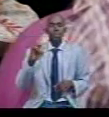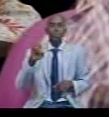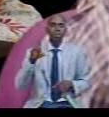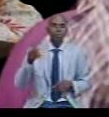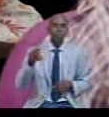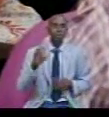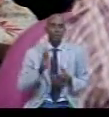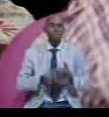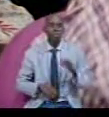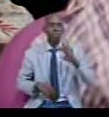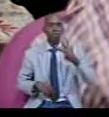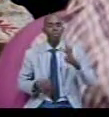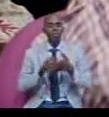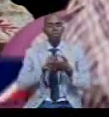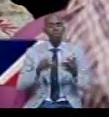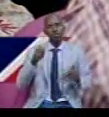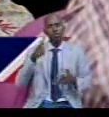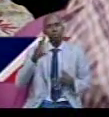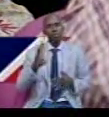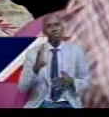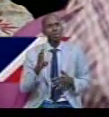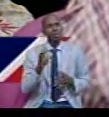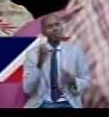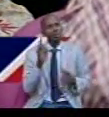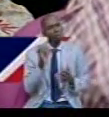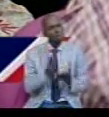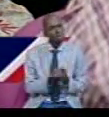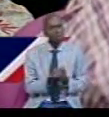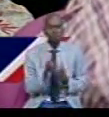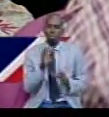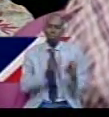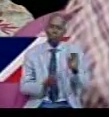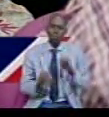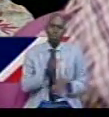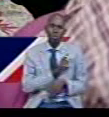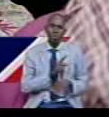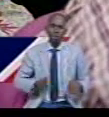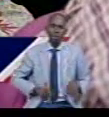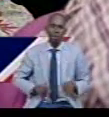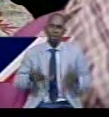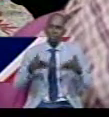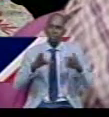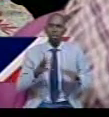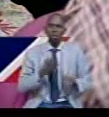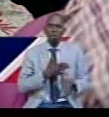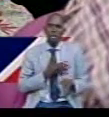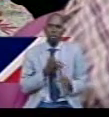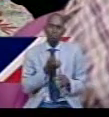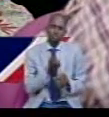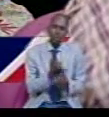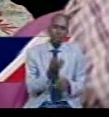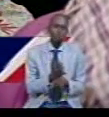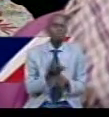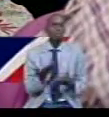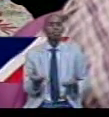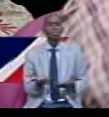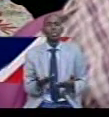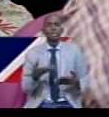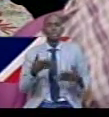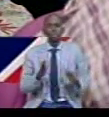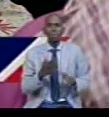Wherefore, O King, let my counsel, let my message, let